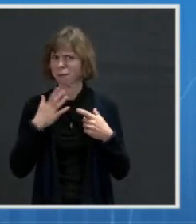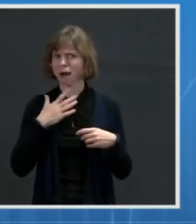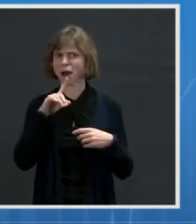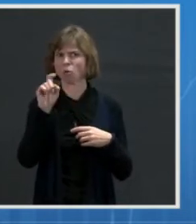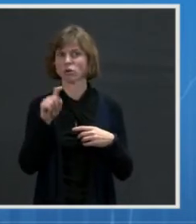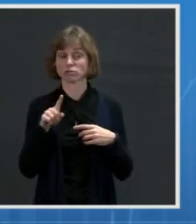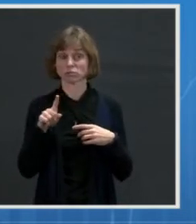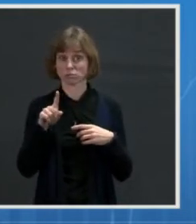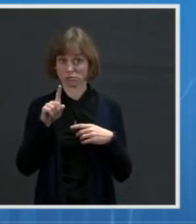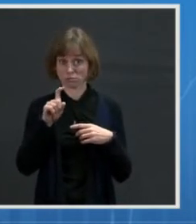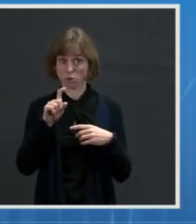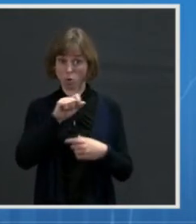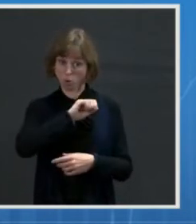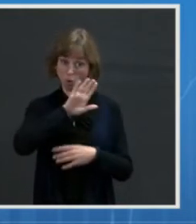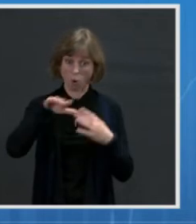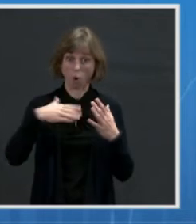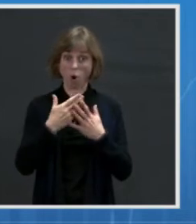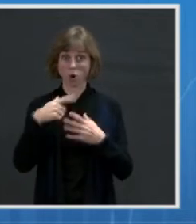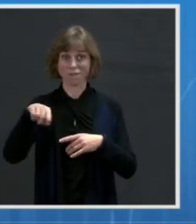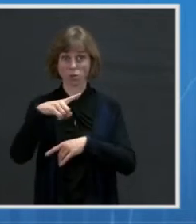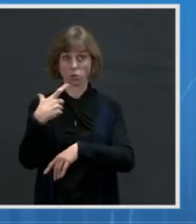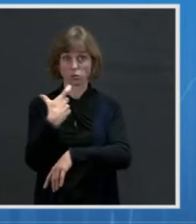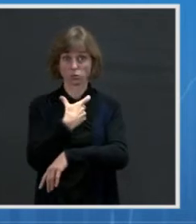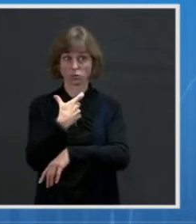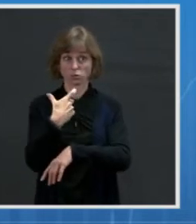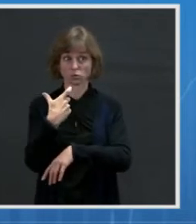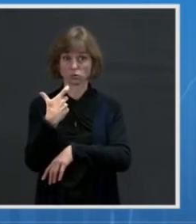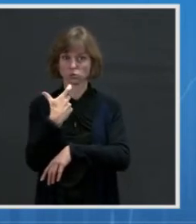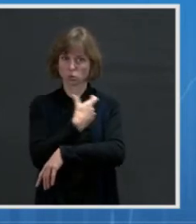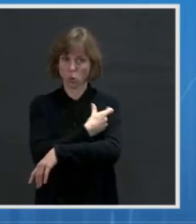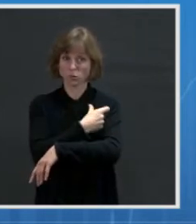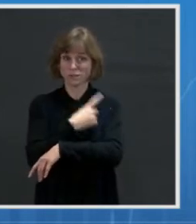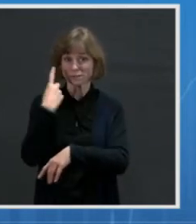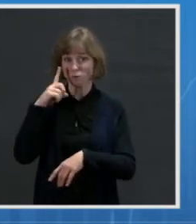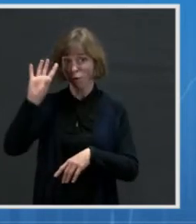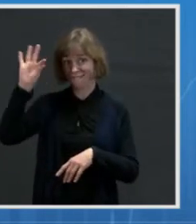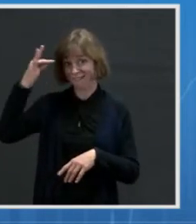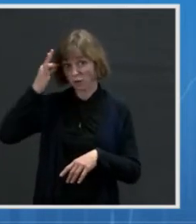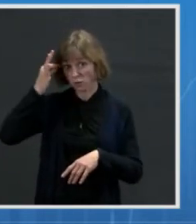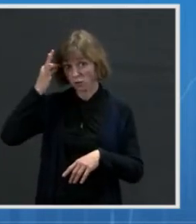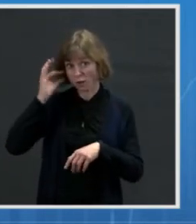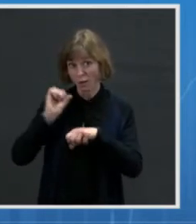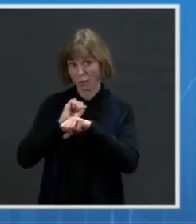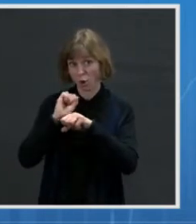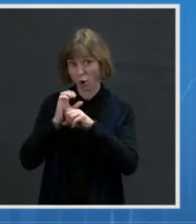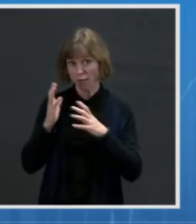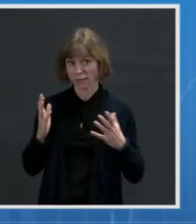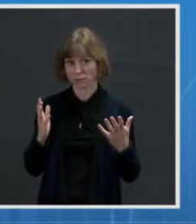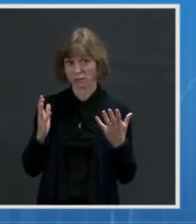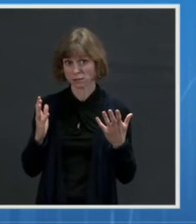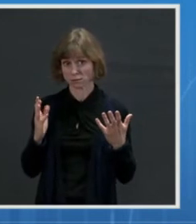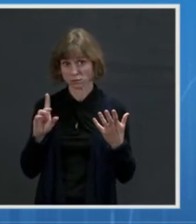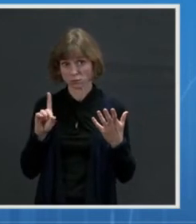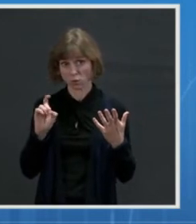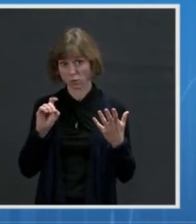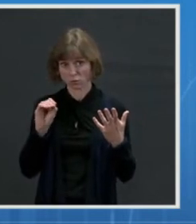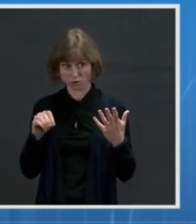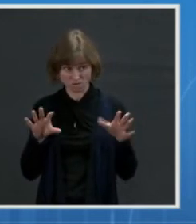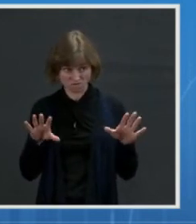the doses that have been used for federal employees been fully accounted